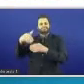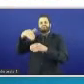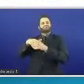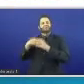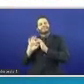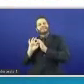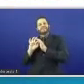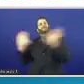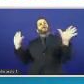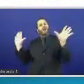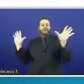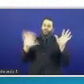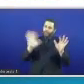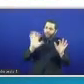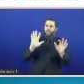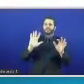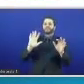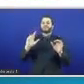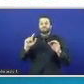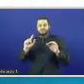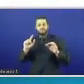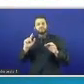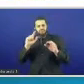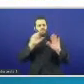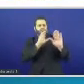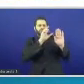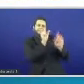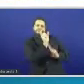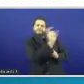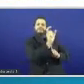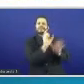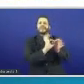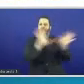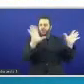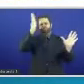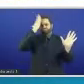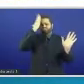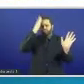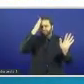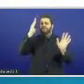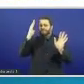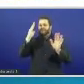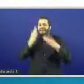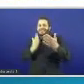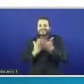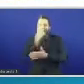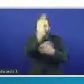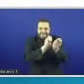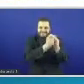that stays, but it is something that we endeavor at every single day.